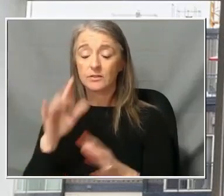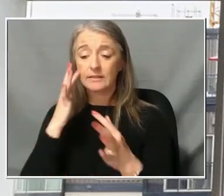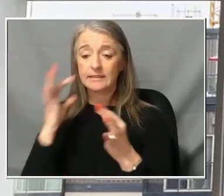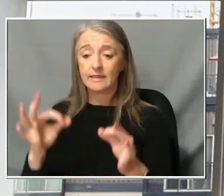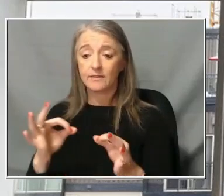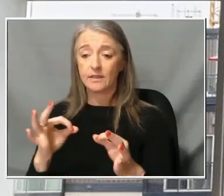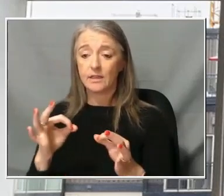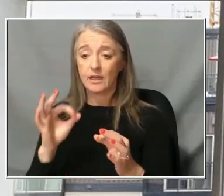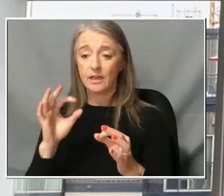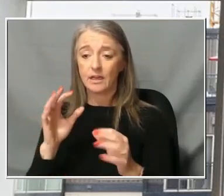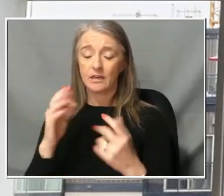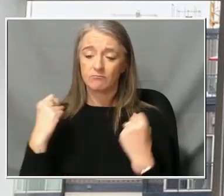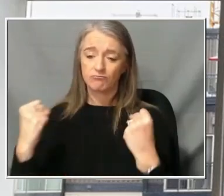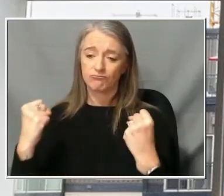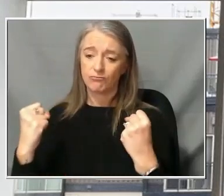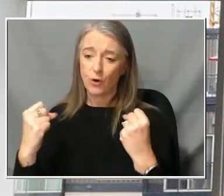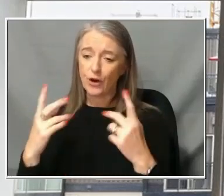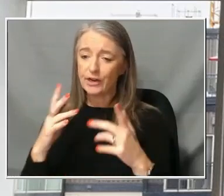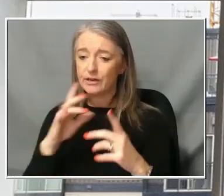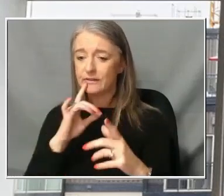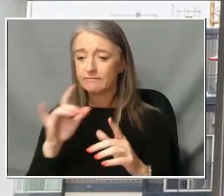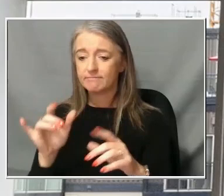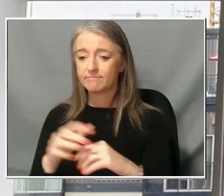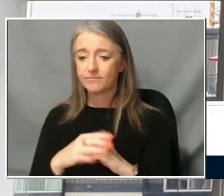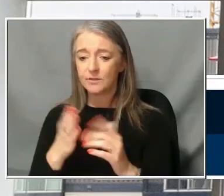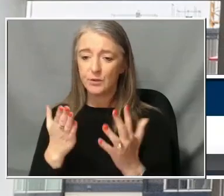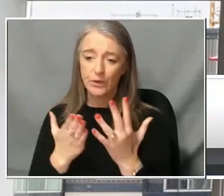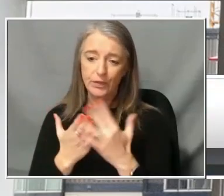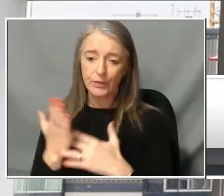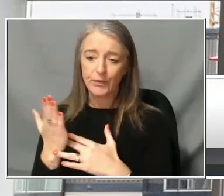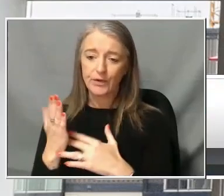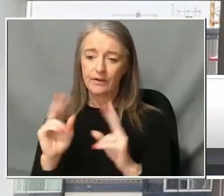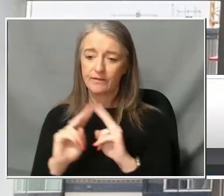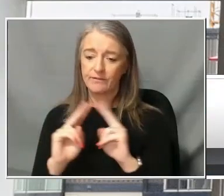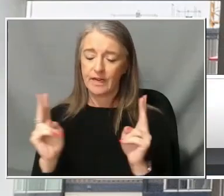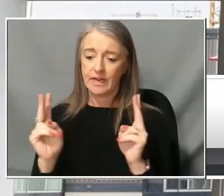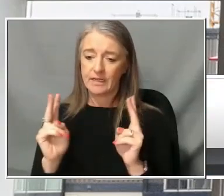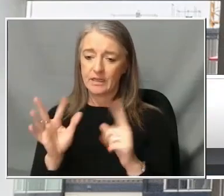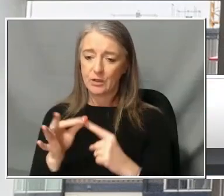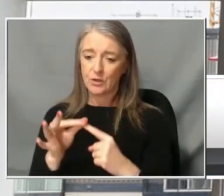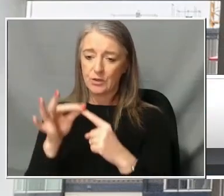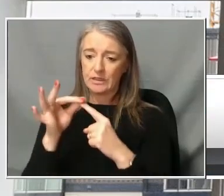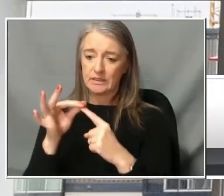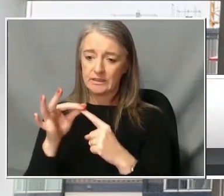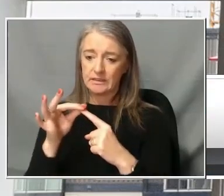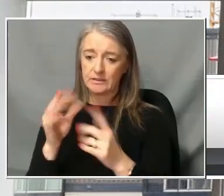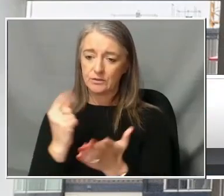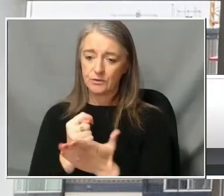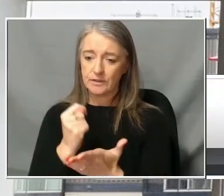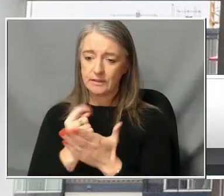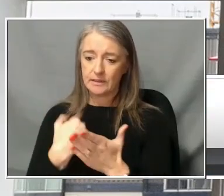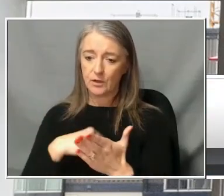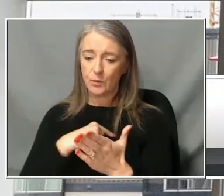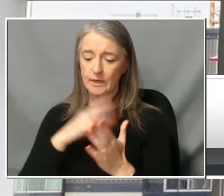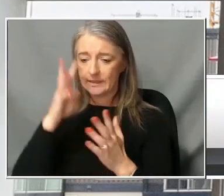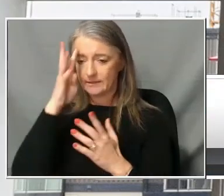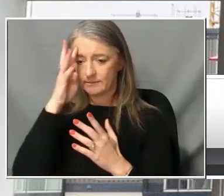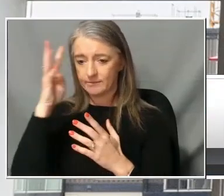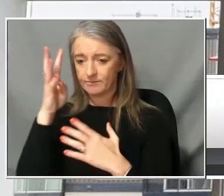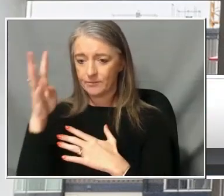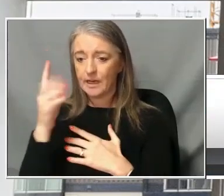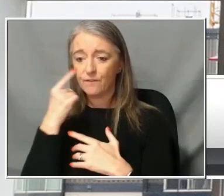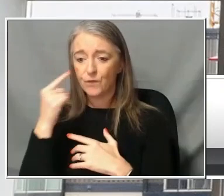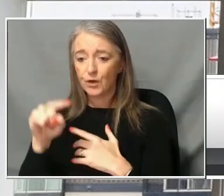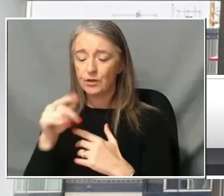are a warrior, like everyone says. You went through a very unique regimen that we devised for you,